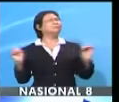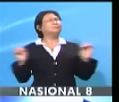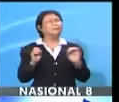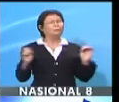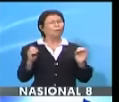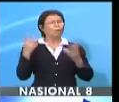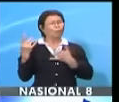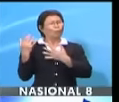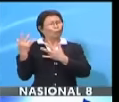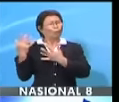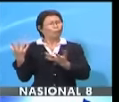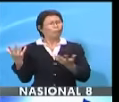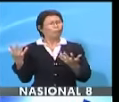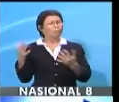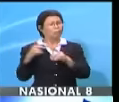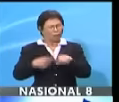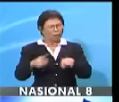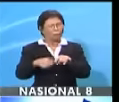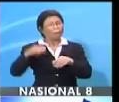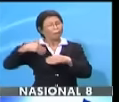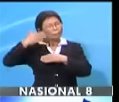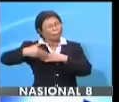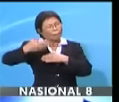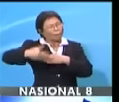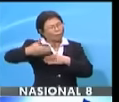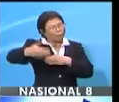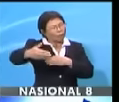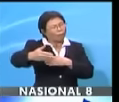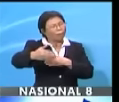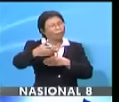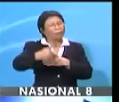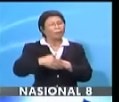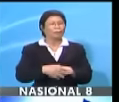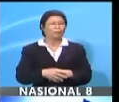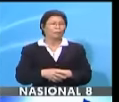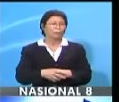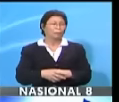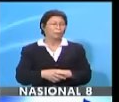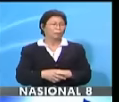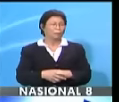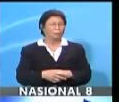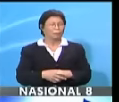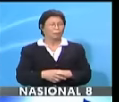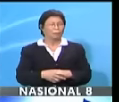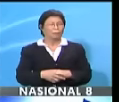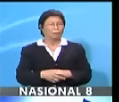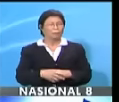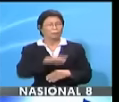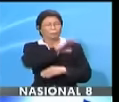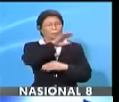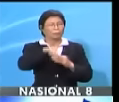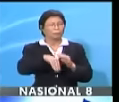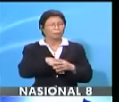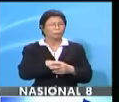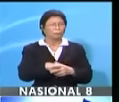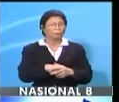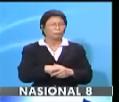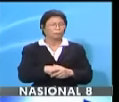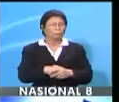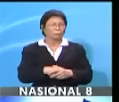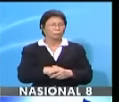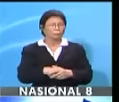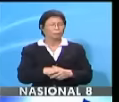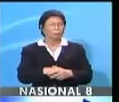to help us to send out us. But at the end, the bottle is settled and use the tarp, everything to string, to tie it. Everything